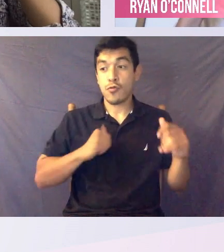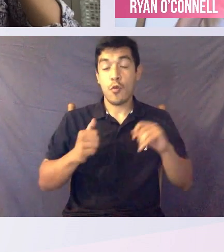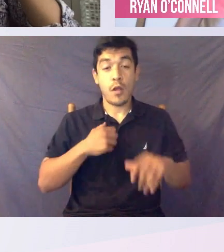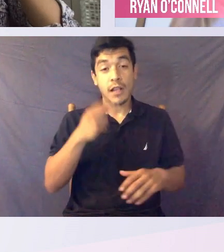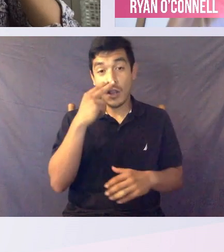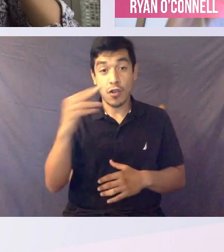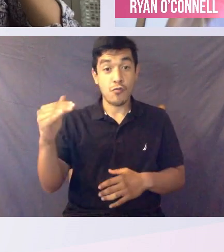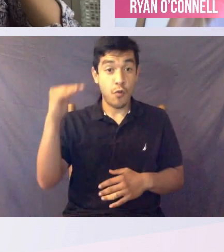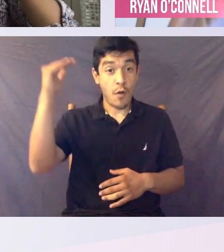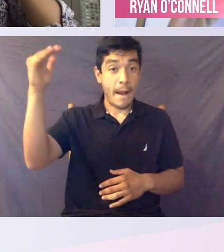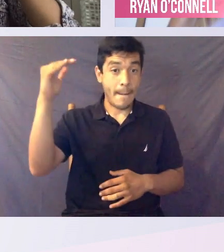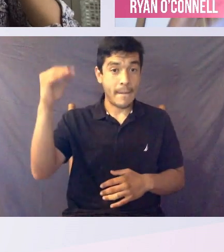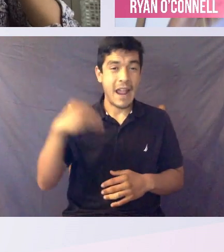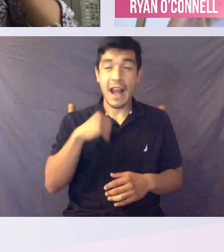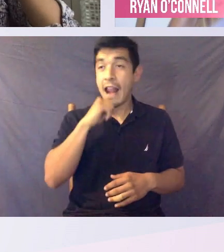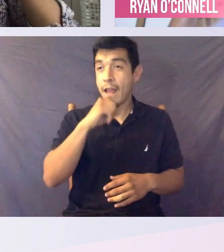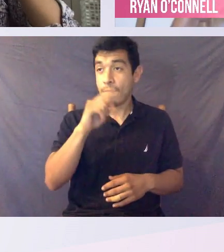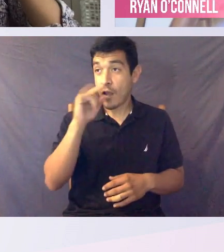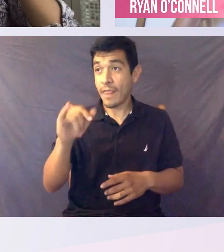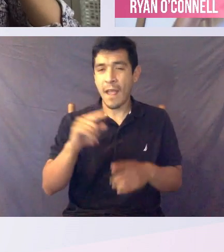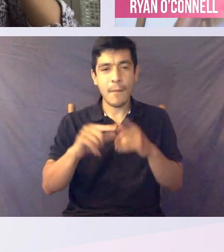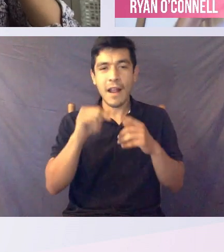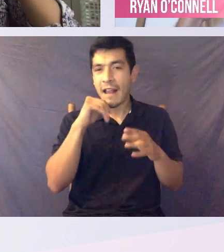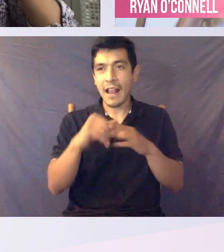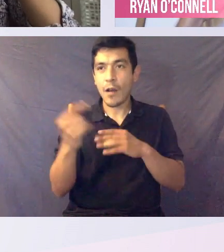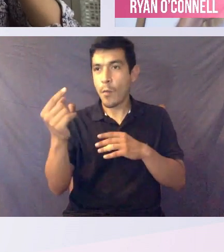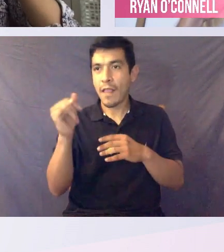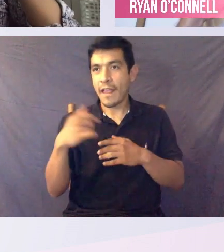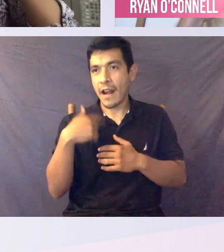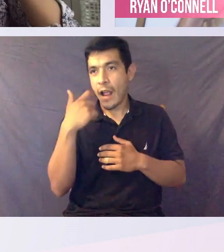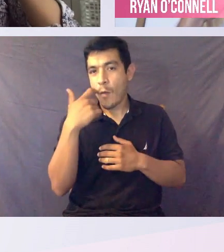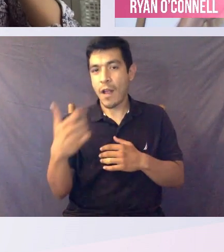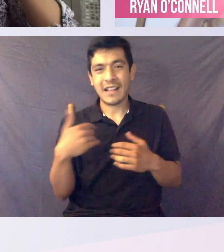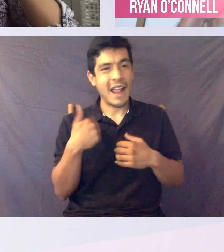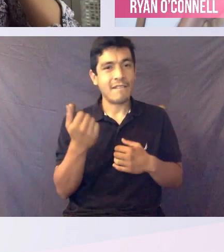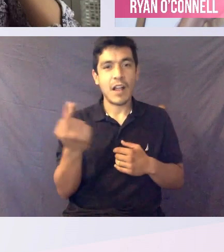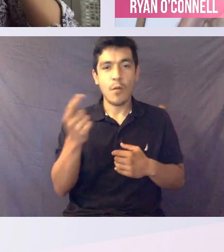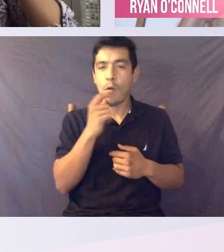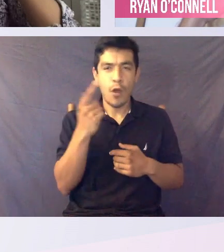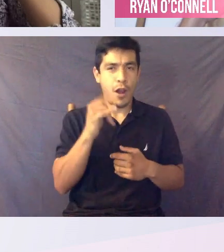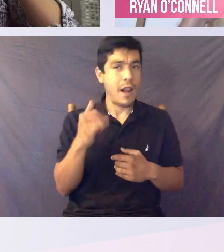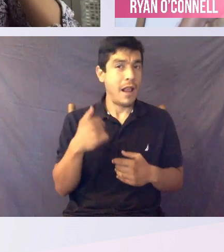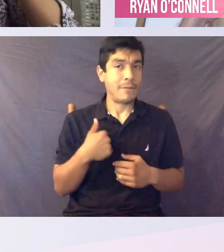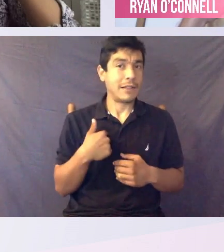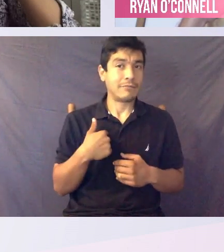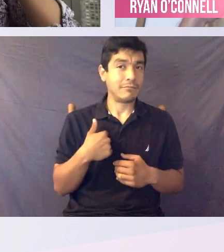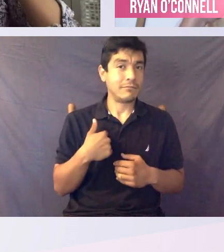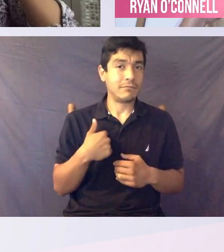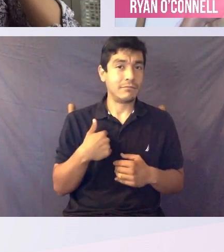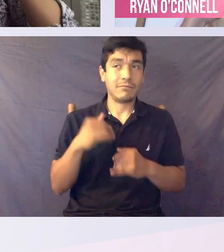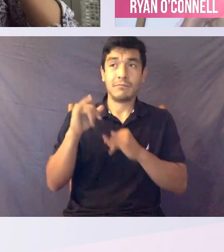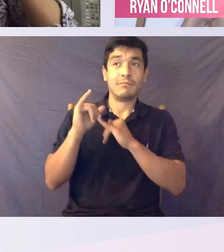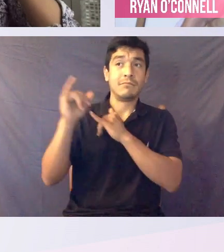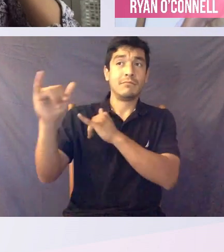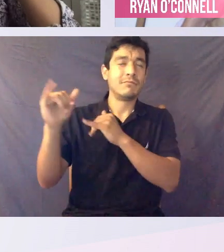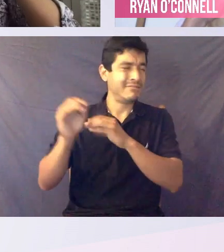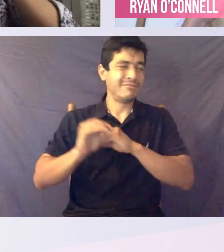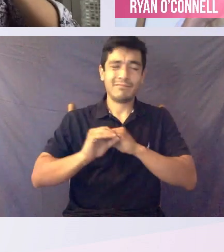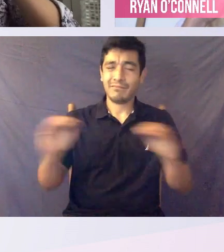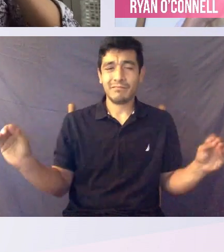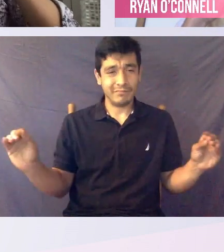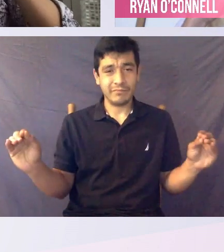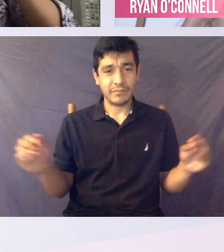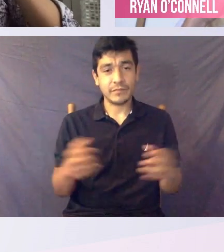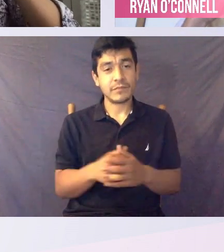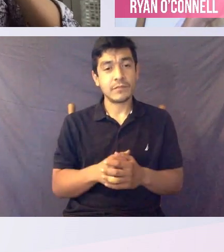them for it. But not in one TV show that I watched growing up was there anybody who looked like me. And it's not until recently where I